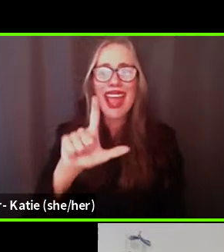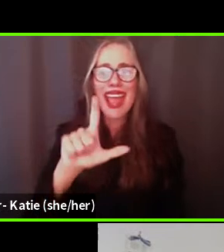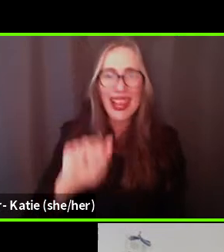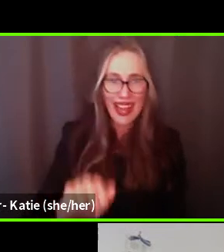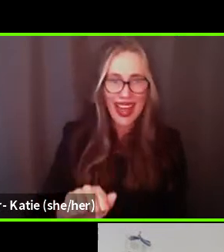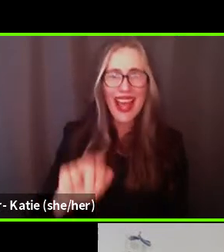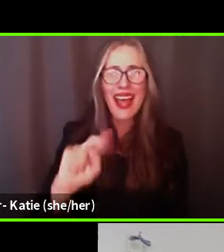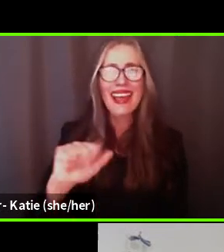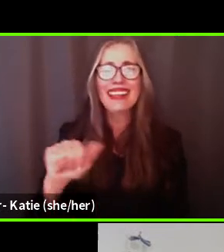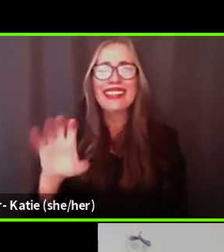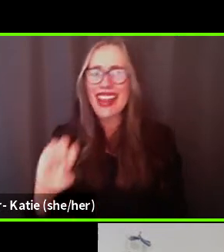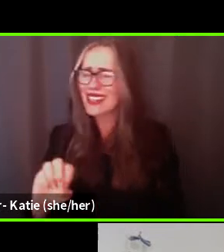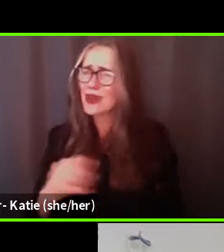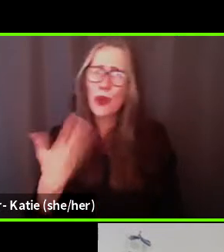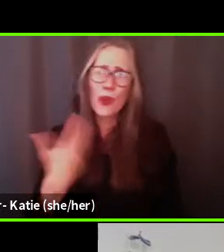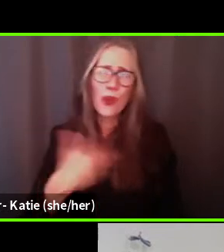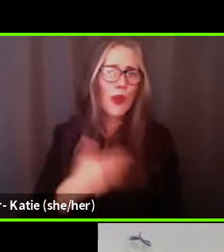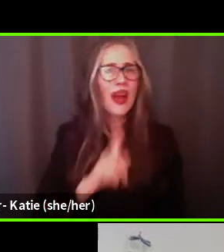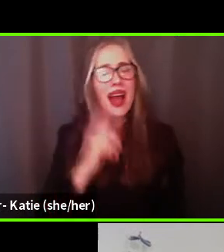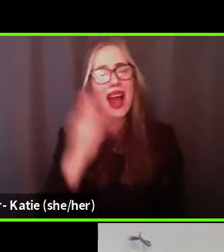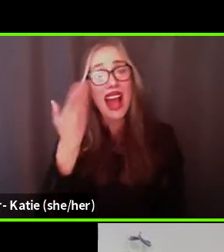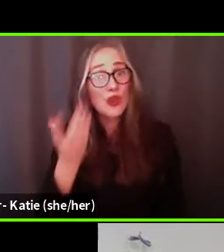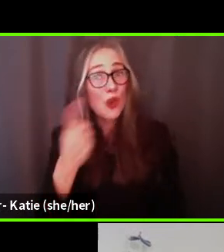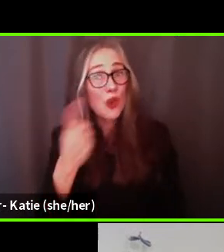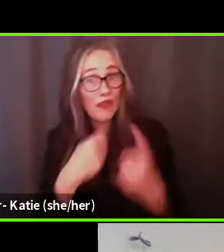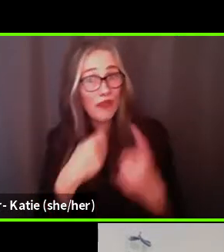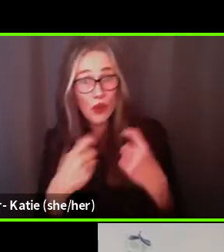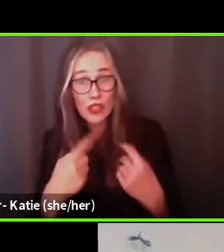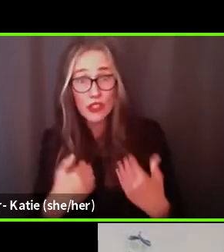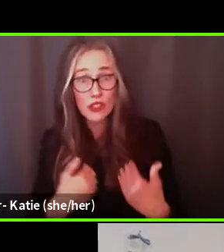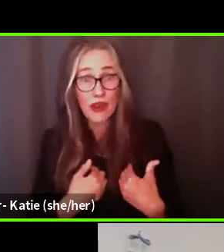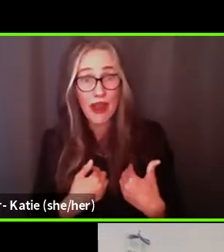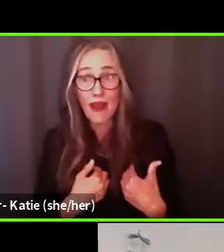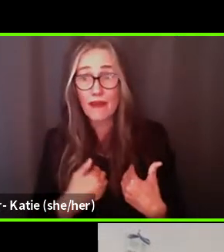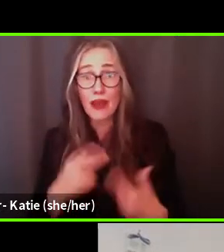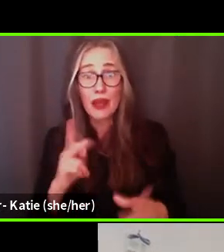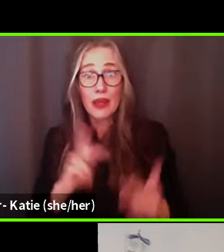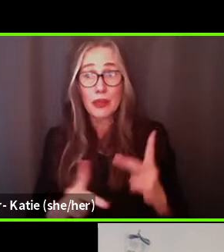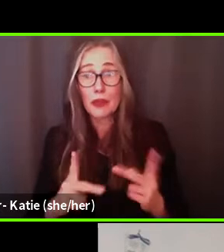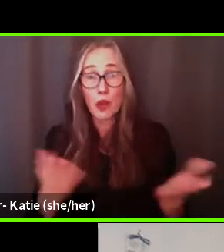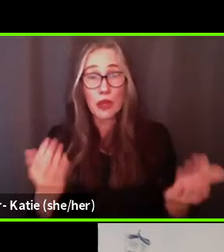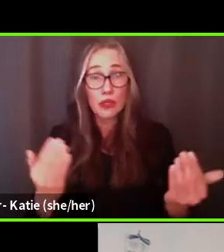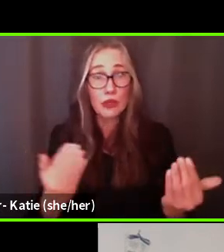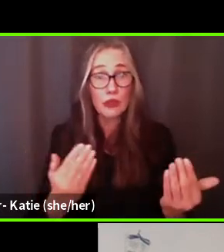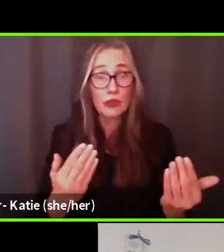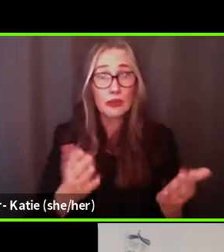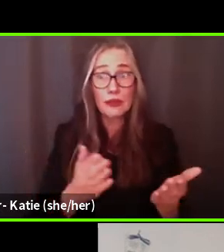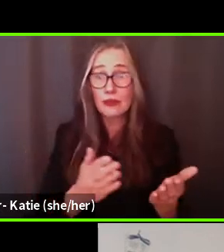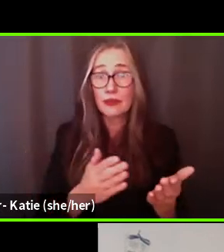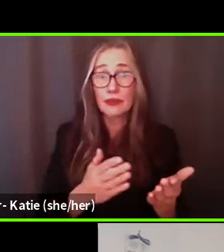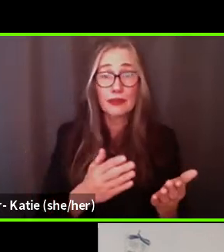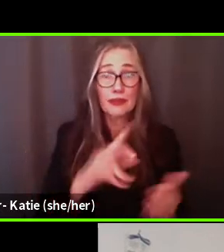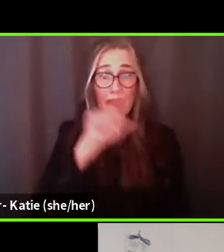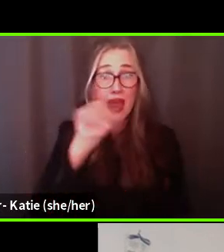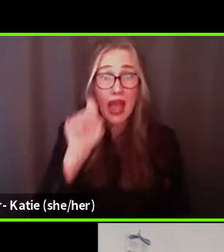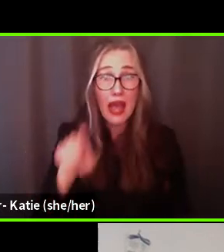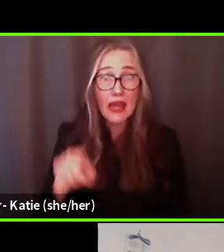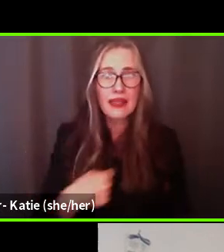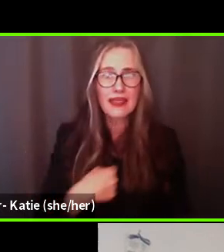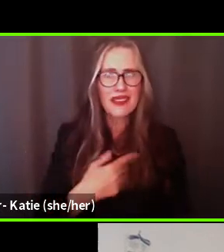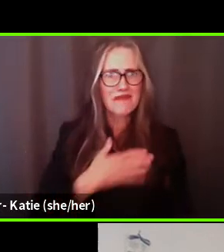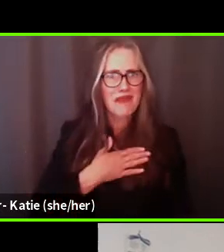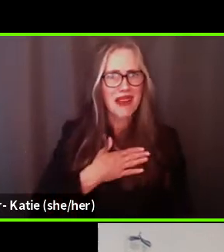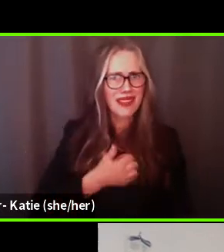today um i don't know if we have any questions uh that people would like to ask i posted a couple of myself i think with